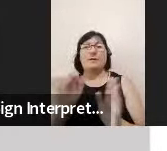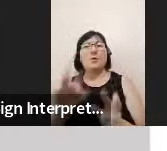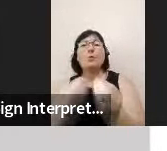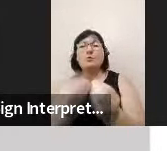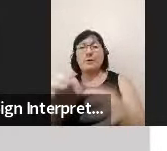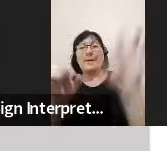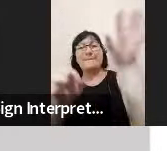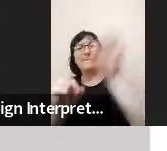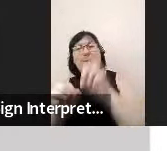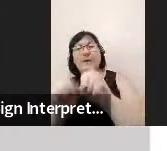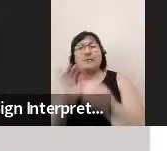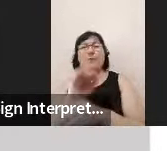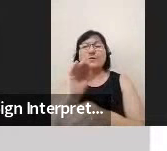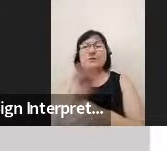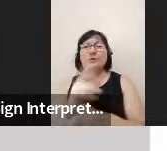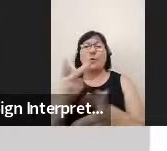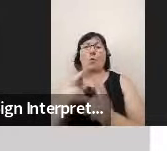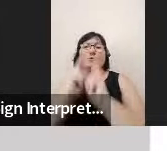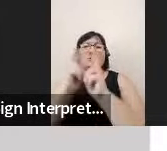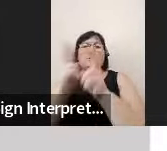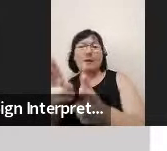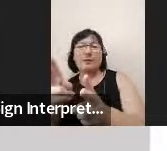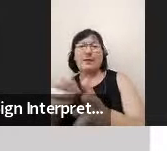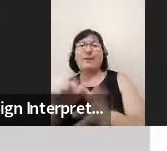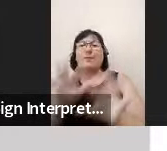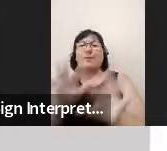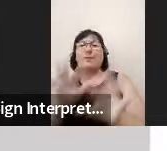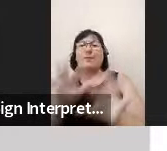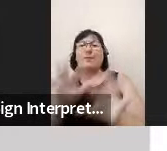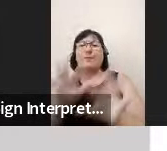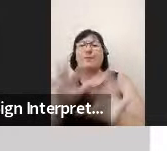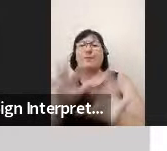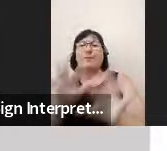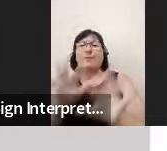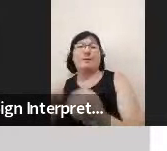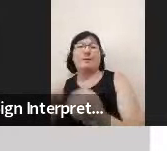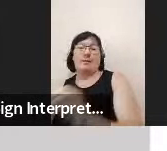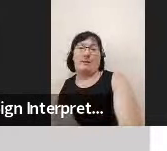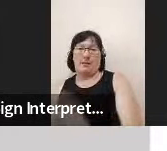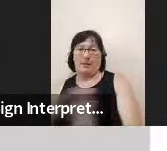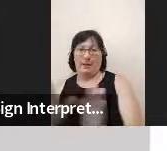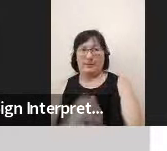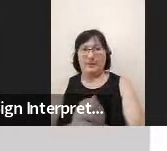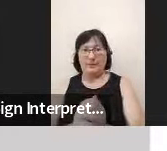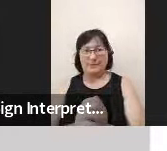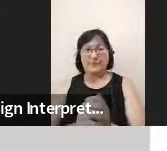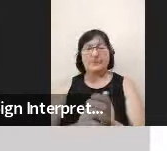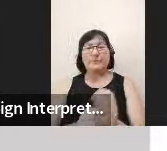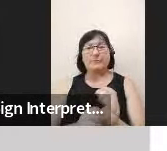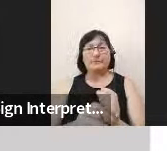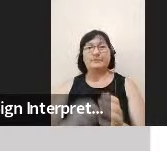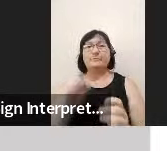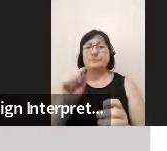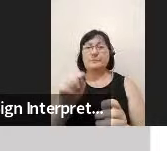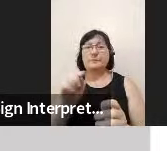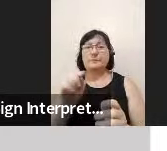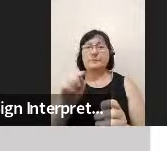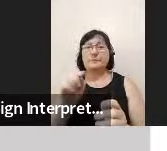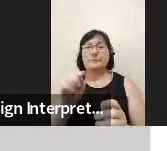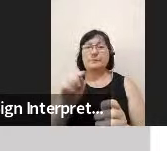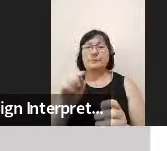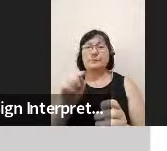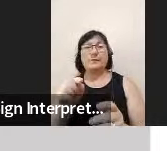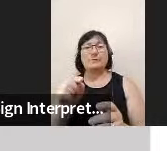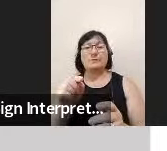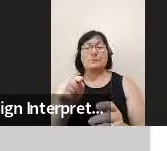smoothly facilitate it. And some of the activities will be the prioritization of the SARS activities that you may be involved with. We're